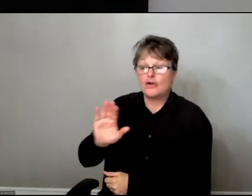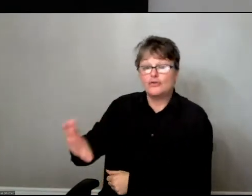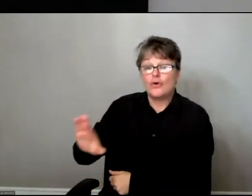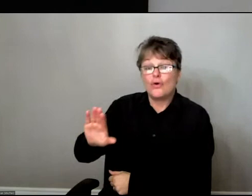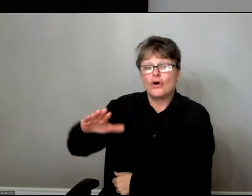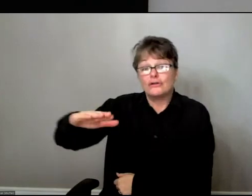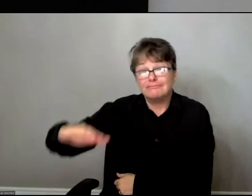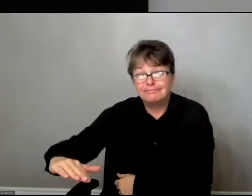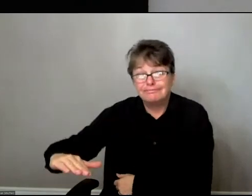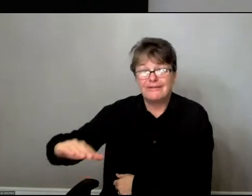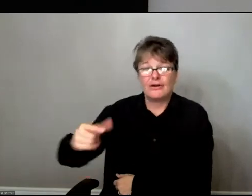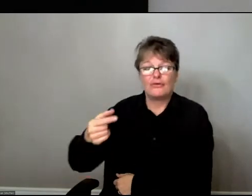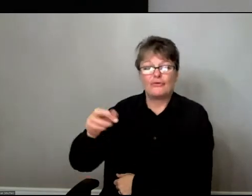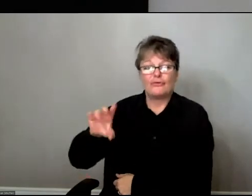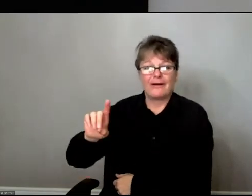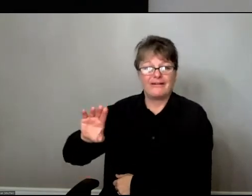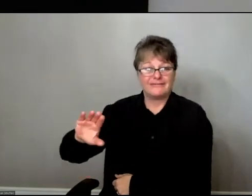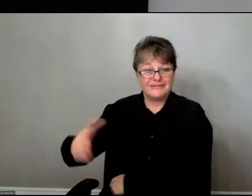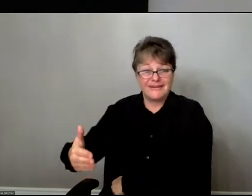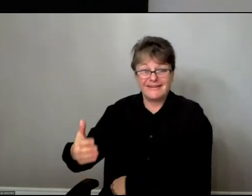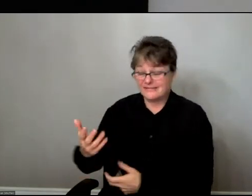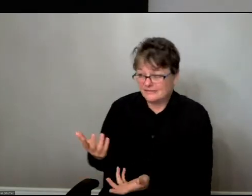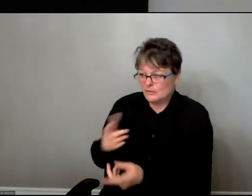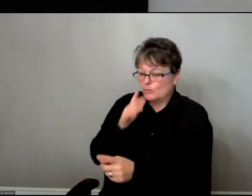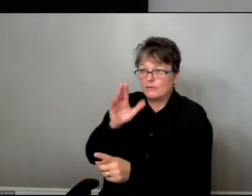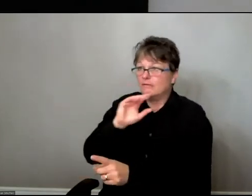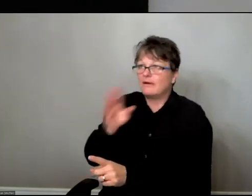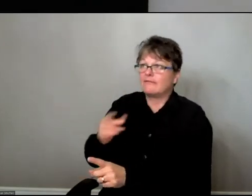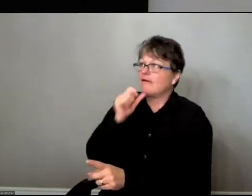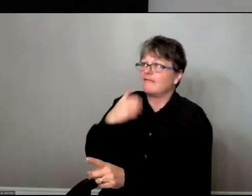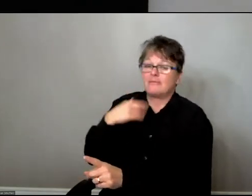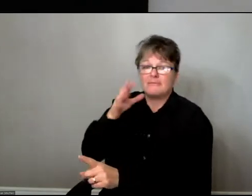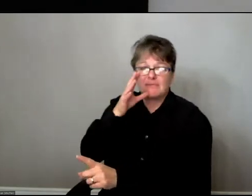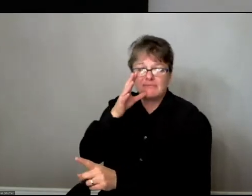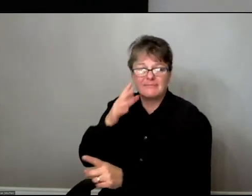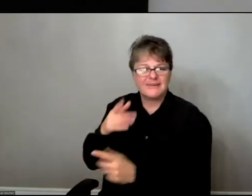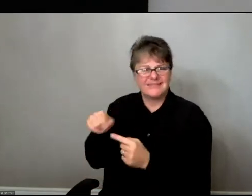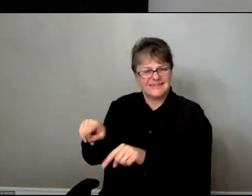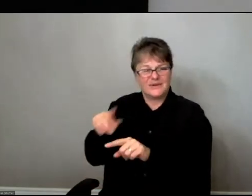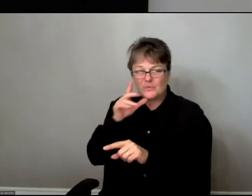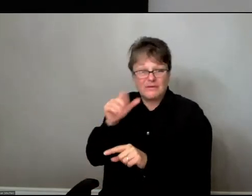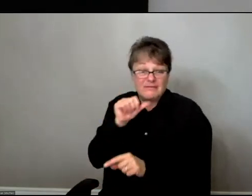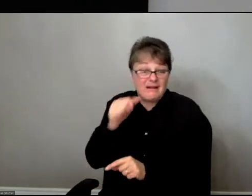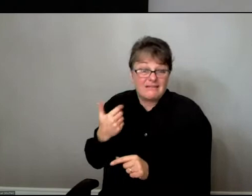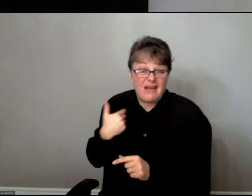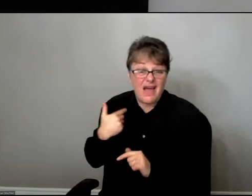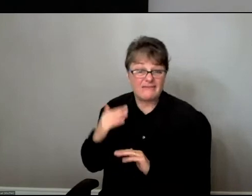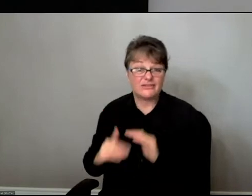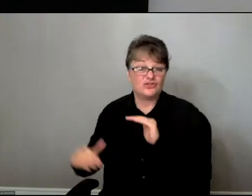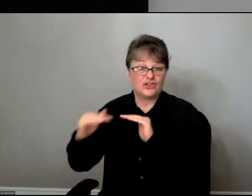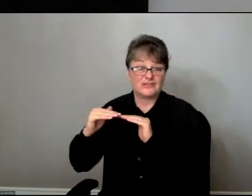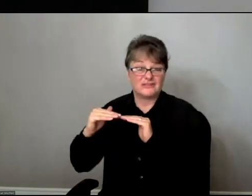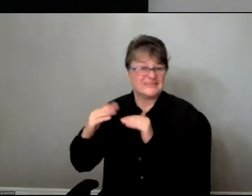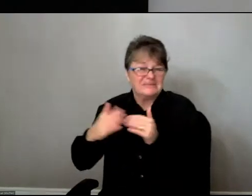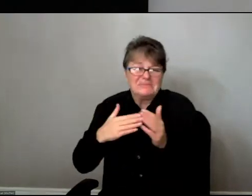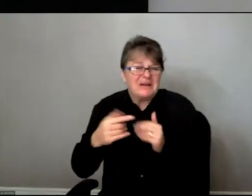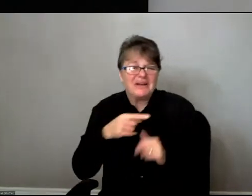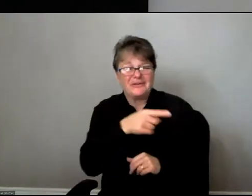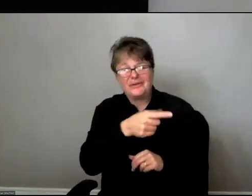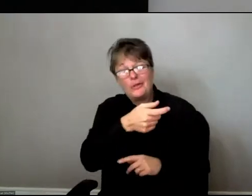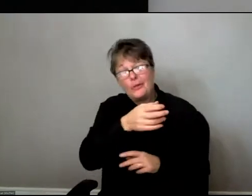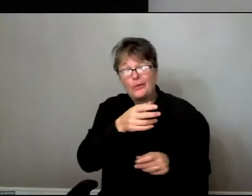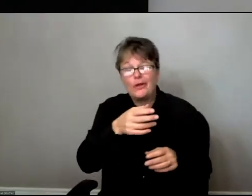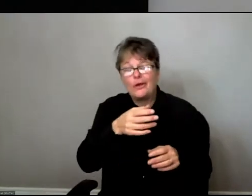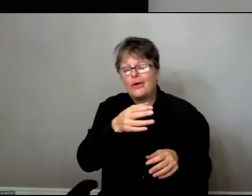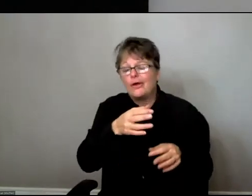never have a second chance at life. They will never have justice, no matter what sentence he is given. But that